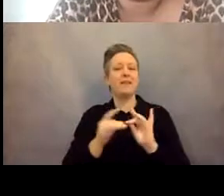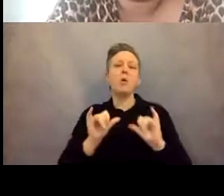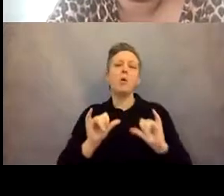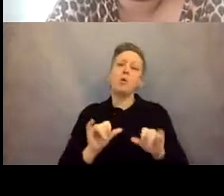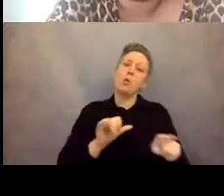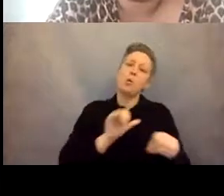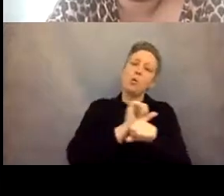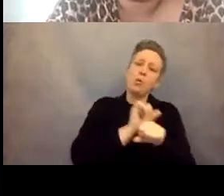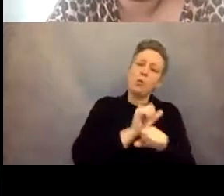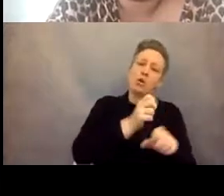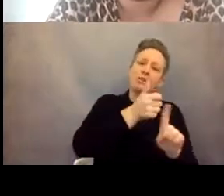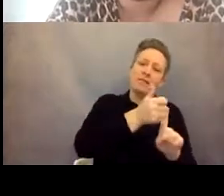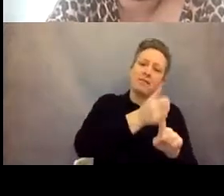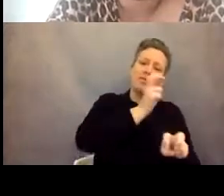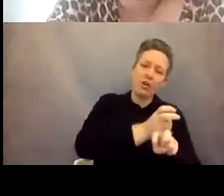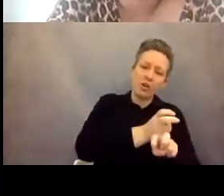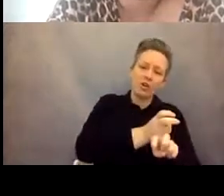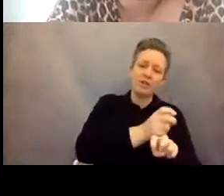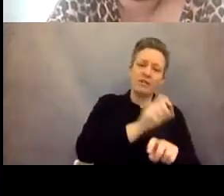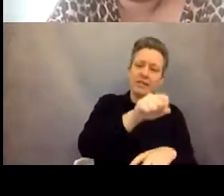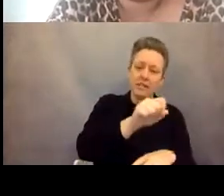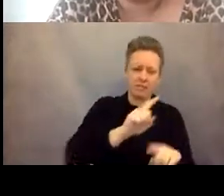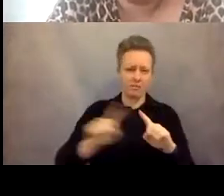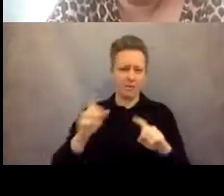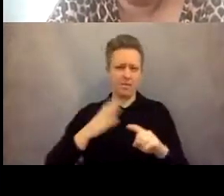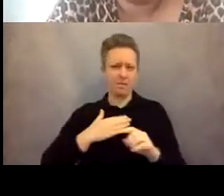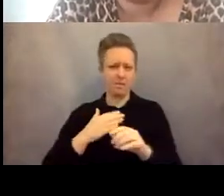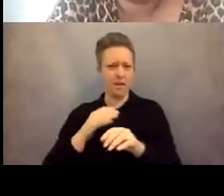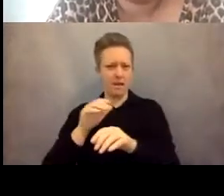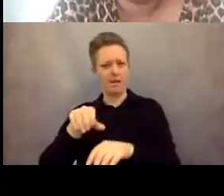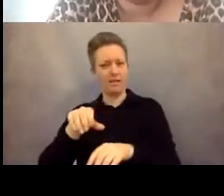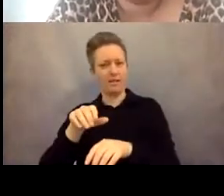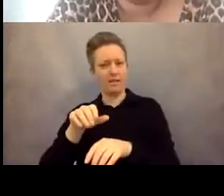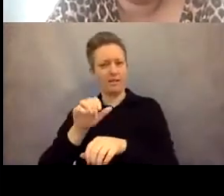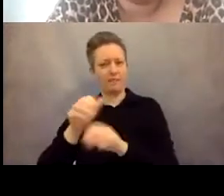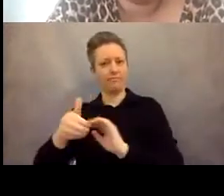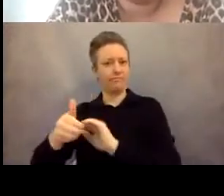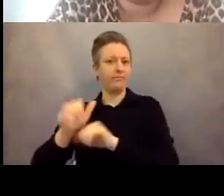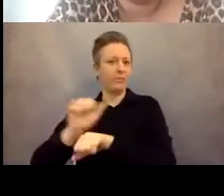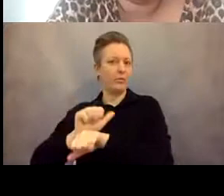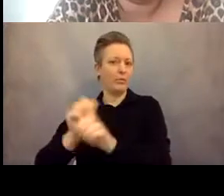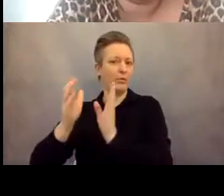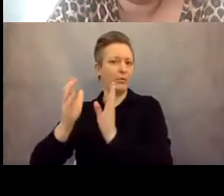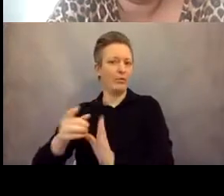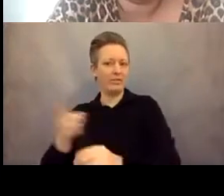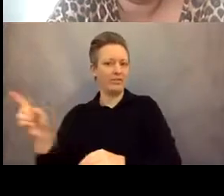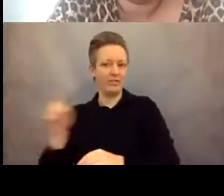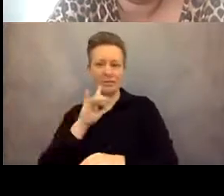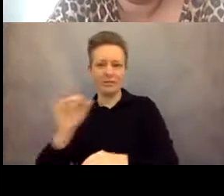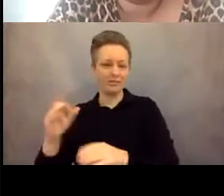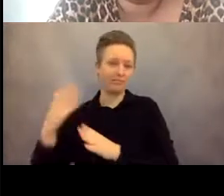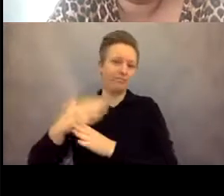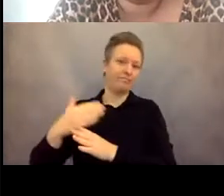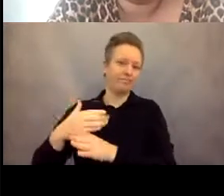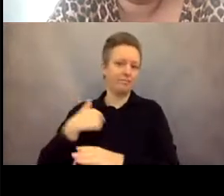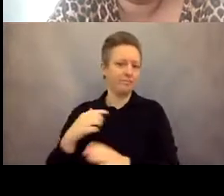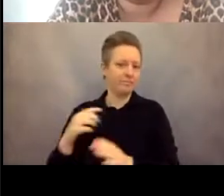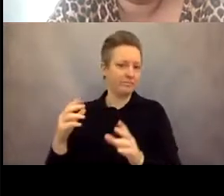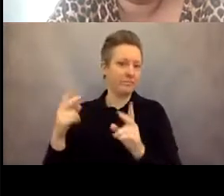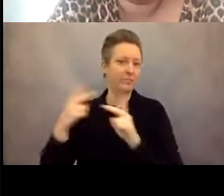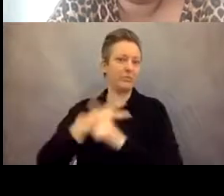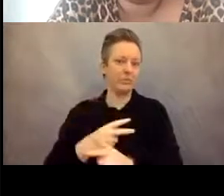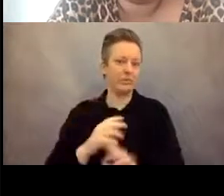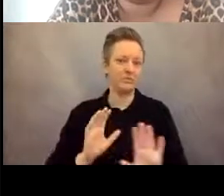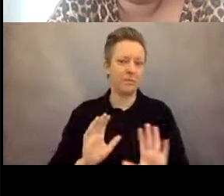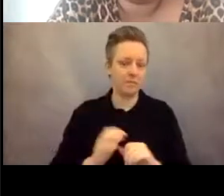right? So sometimes the toll is because of the work. Sometimes the toll is because of the caretaking we do on our lives. Here she's saying,